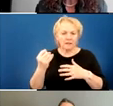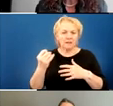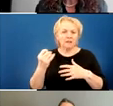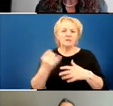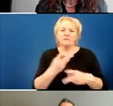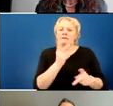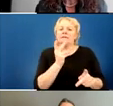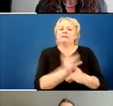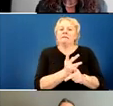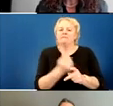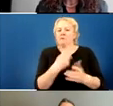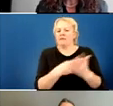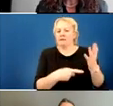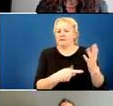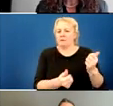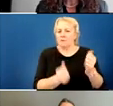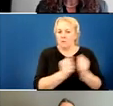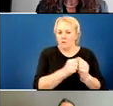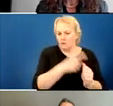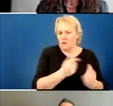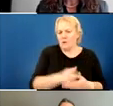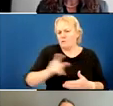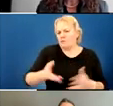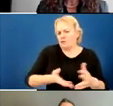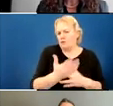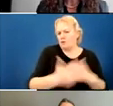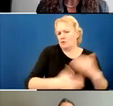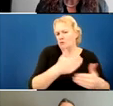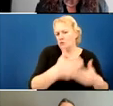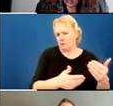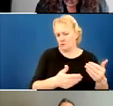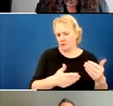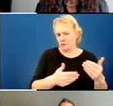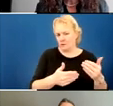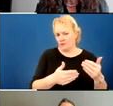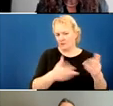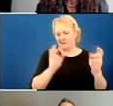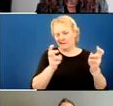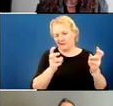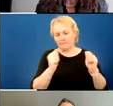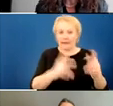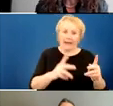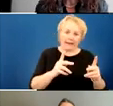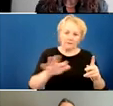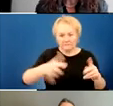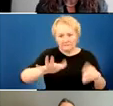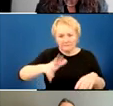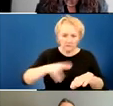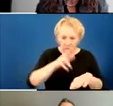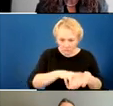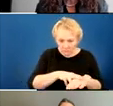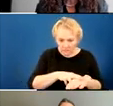are just a few things that really help smooth that process and kind of get back to somewhat of normalcy a little bit